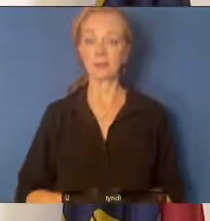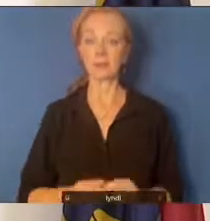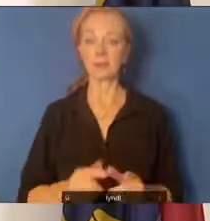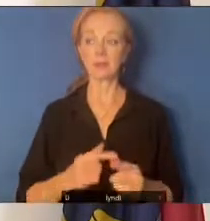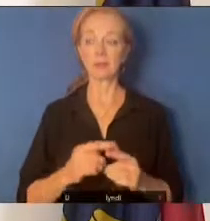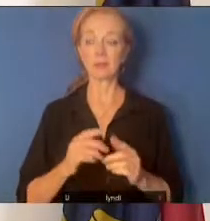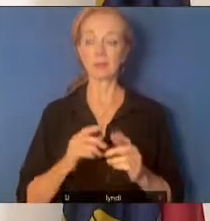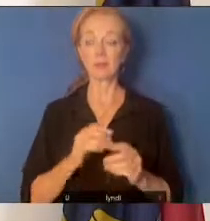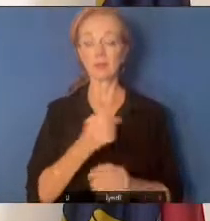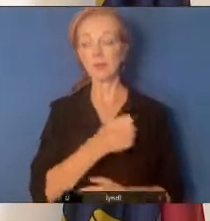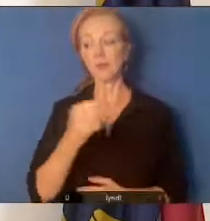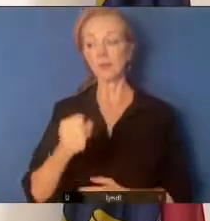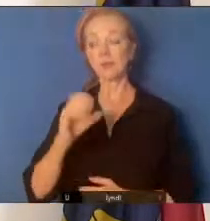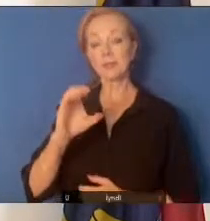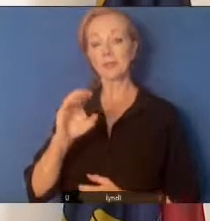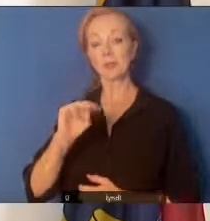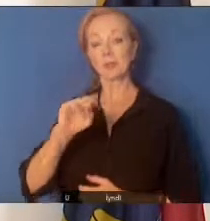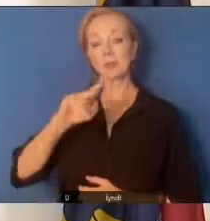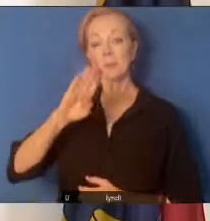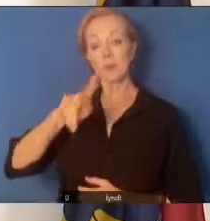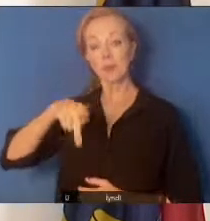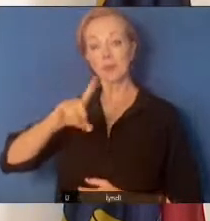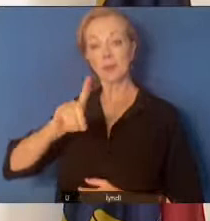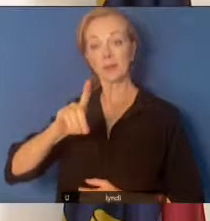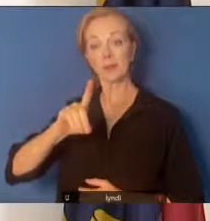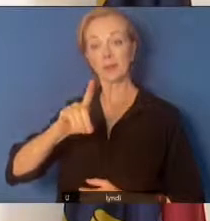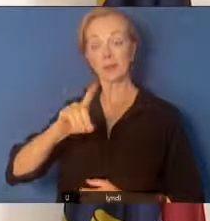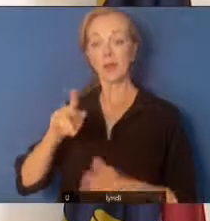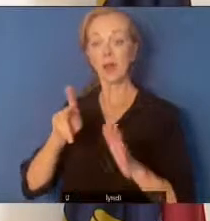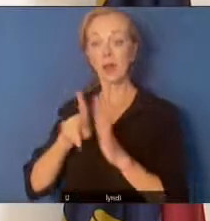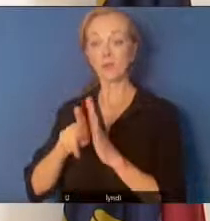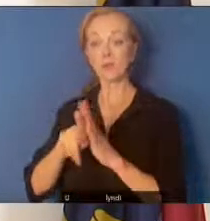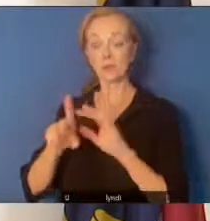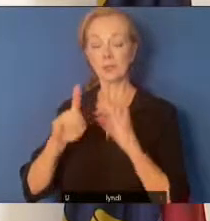the CMPD, Charlotte-Mecklenburg Police Department Homicide Division.